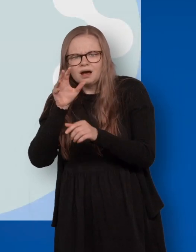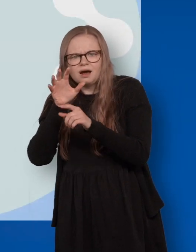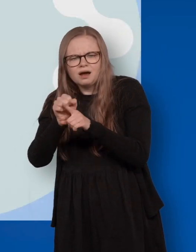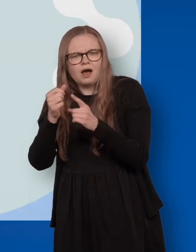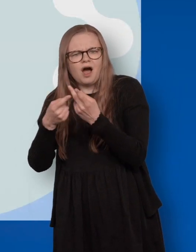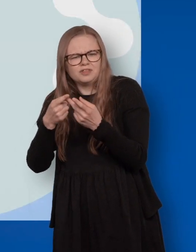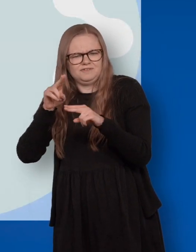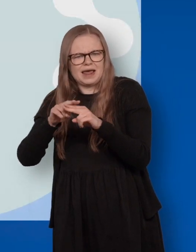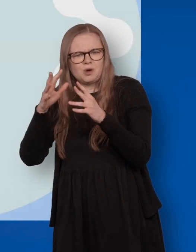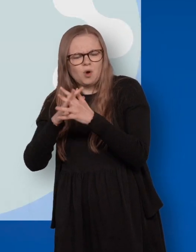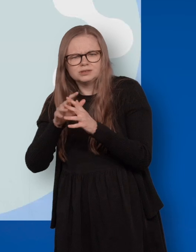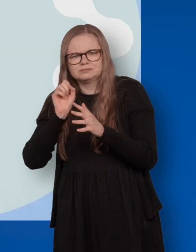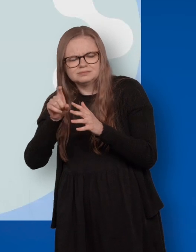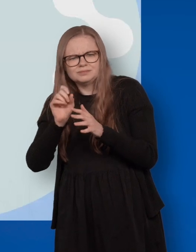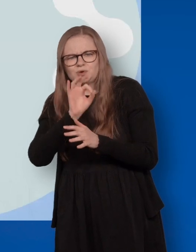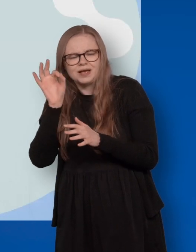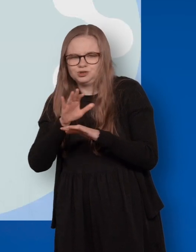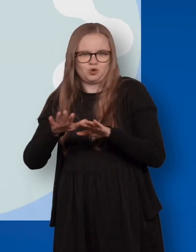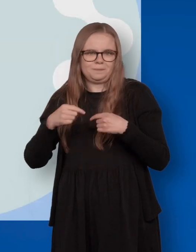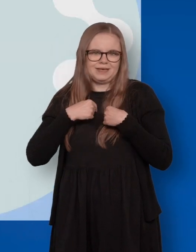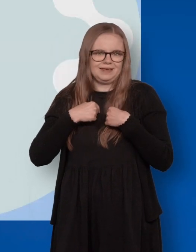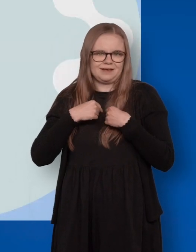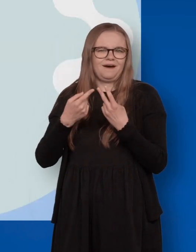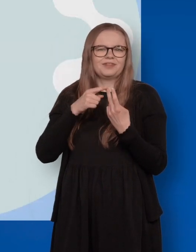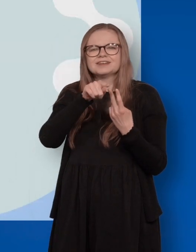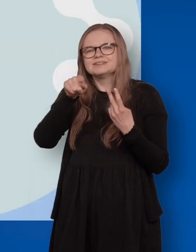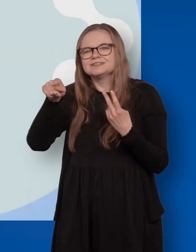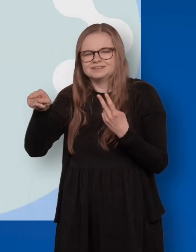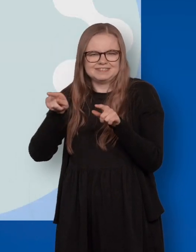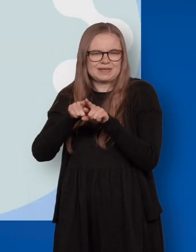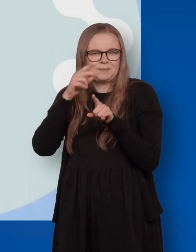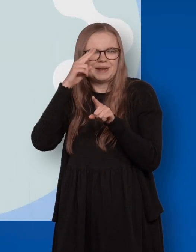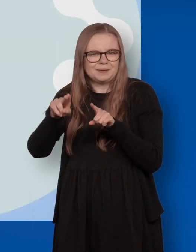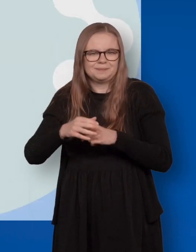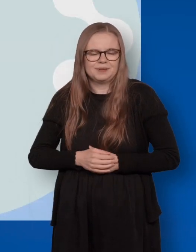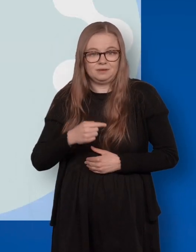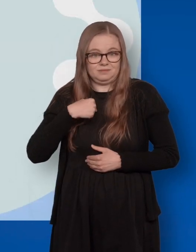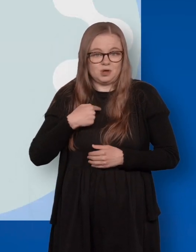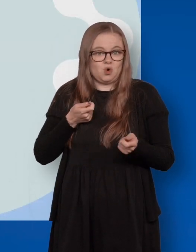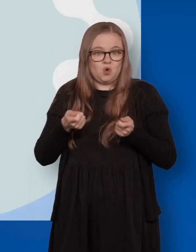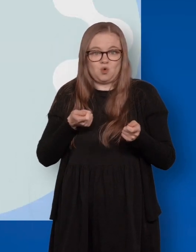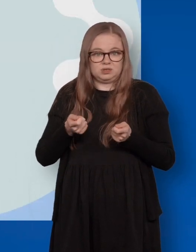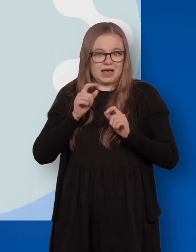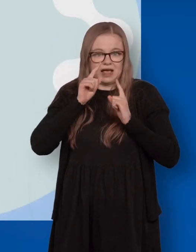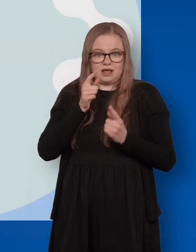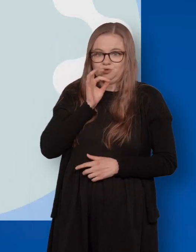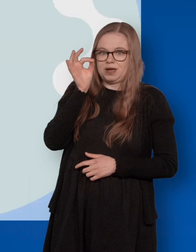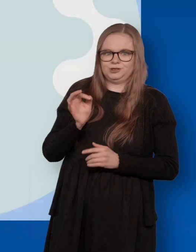Fenella Watson asking a question in the question and answer, it's not me. I can't actually ask a question in the Q&A as a